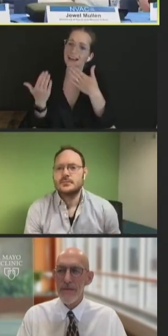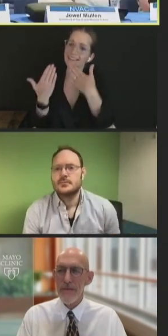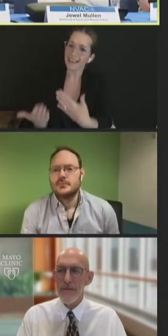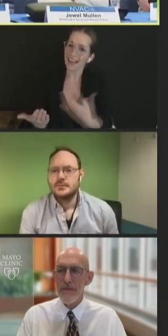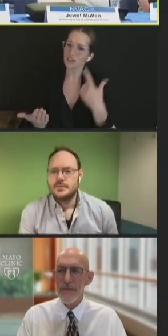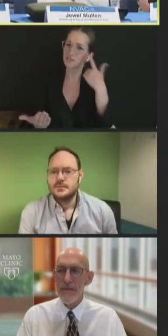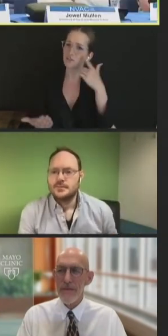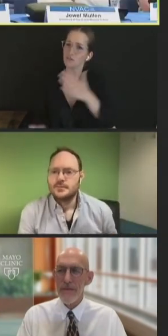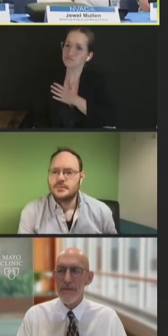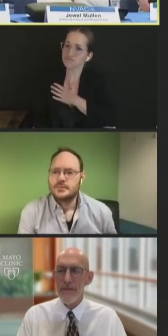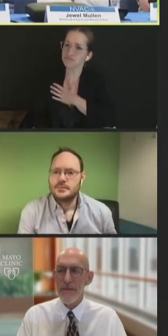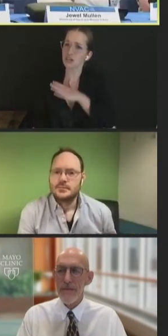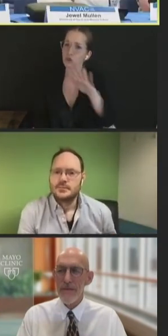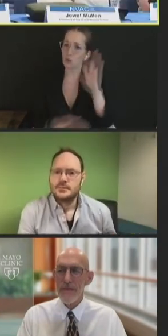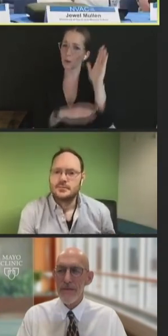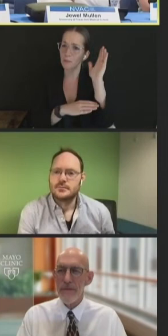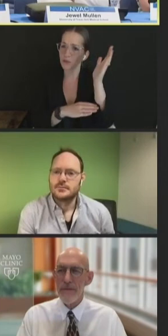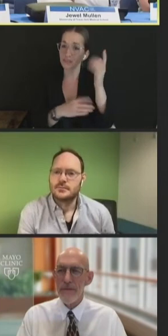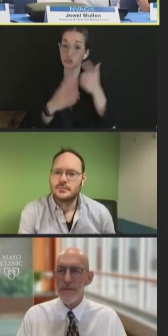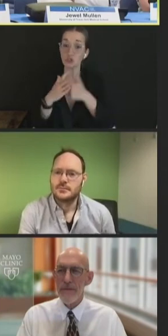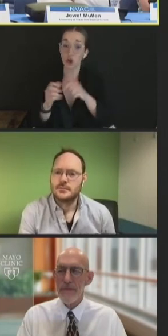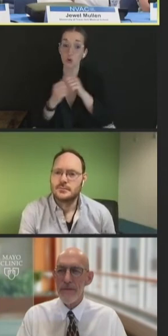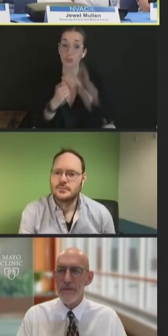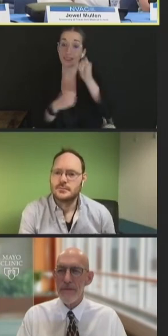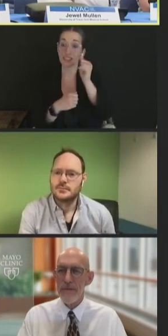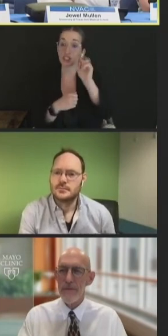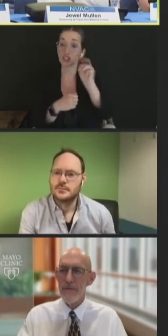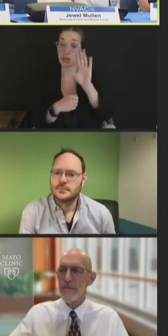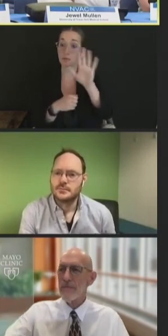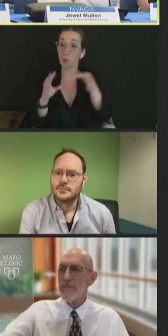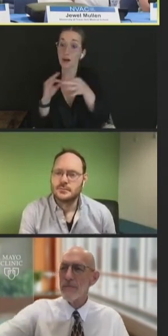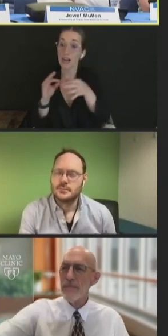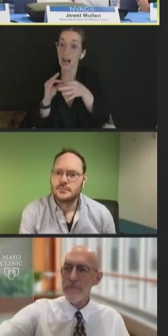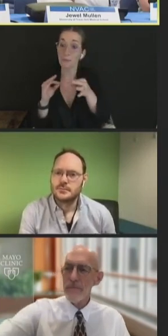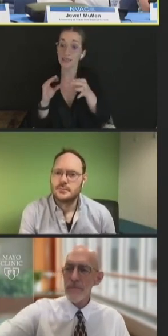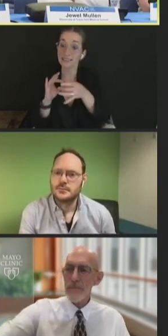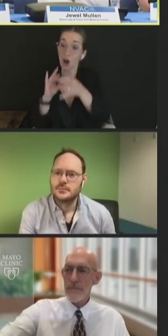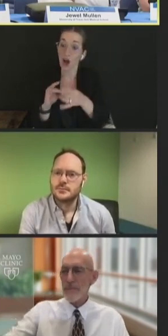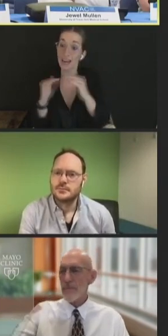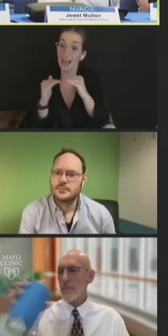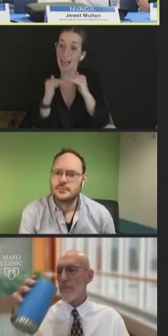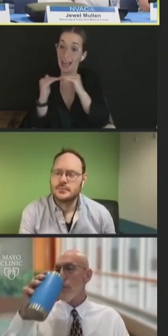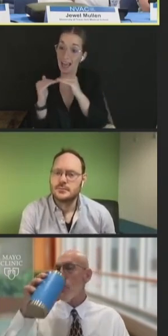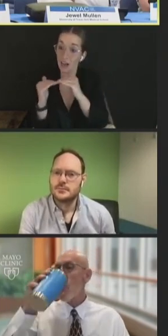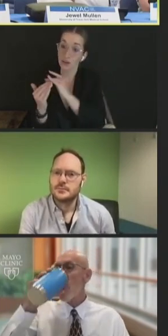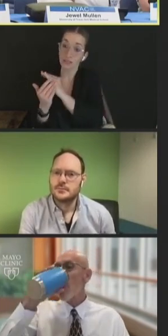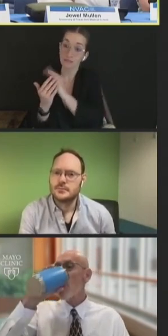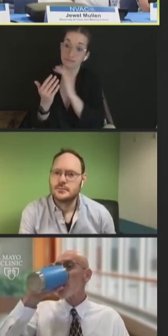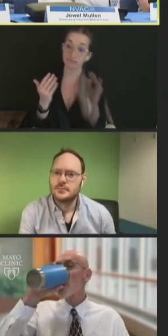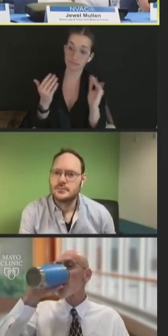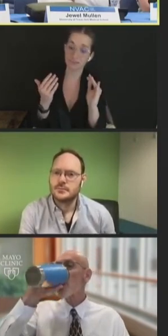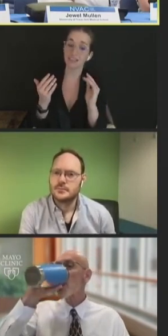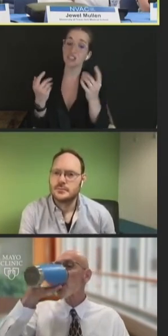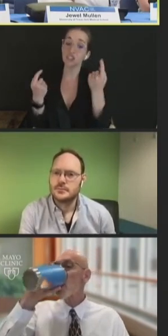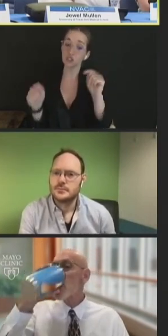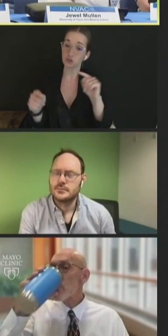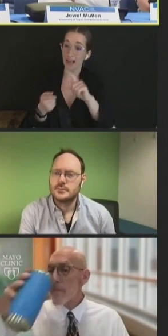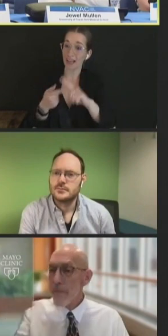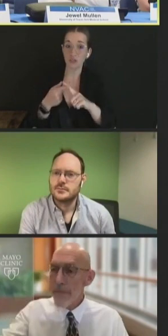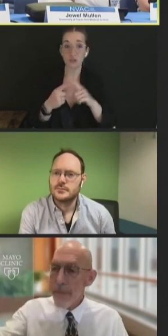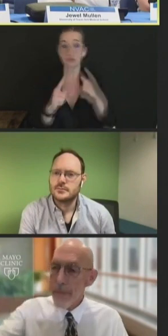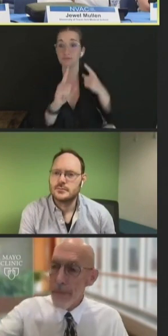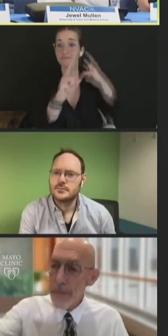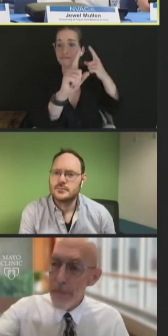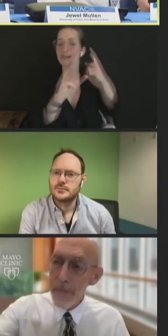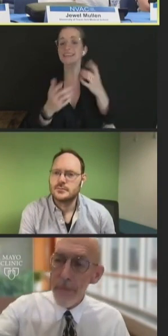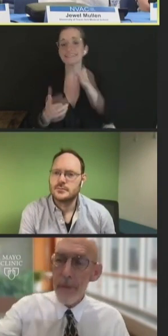with Jim's comments on equity, getting us all the way to the realities that we know that not all vaccines